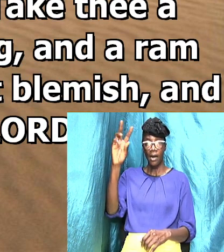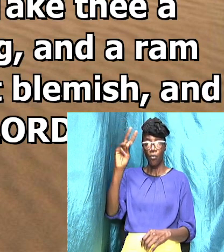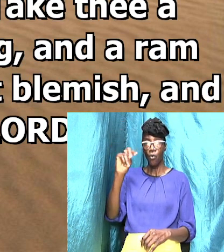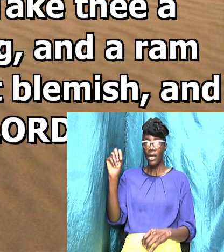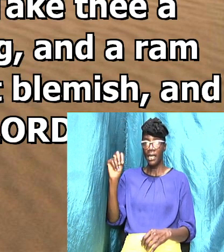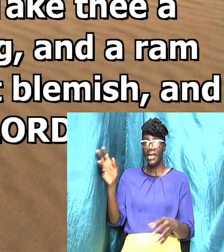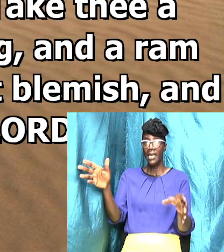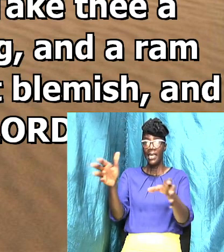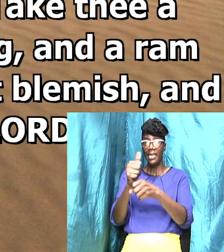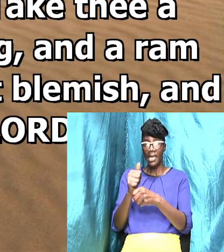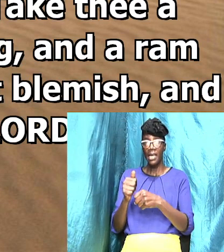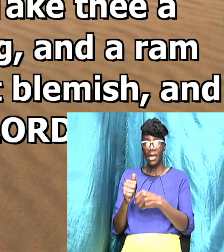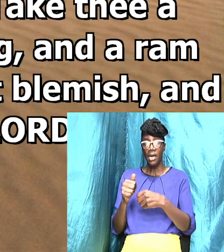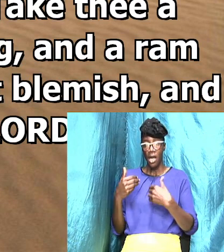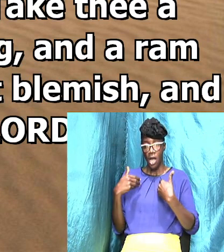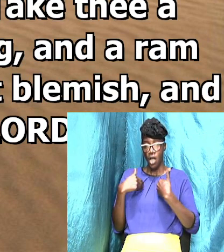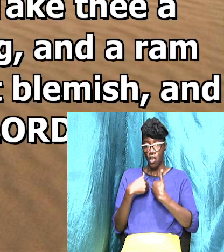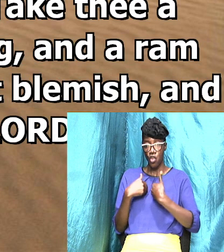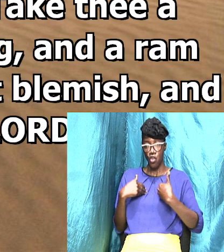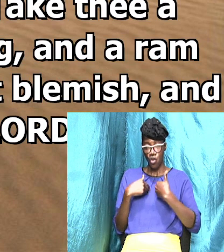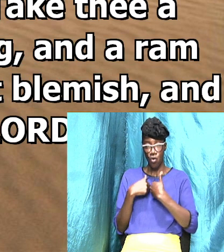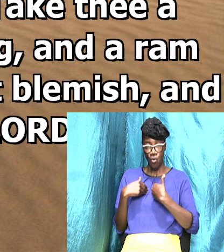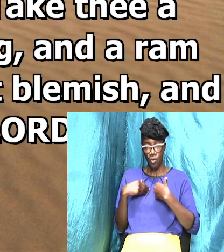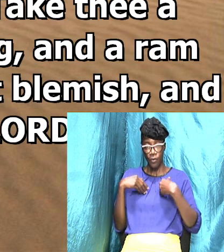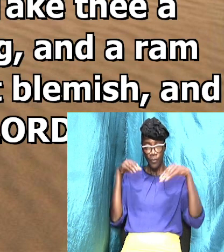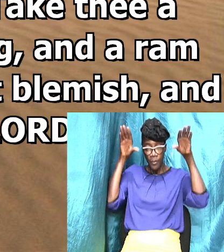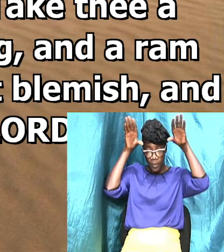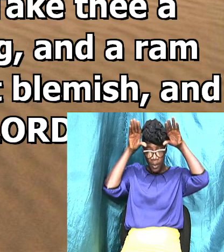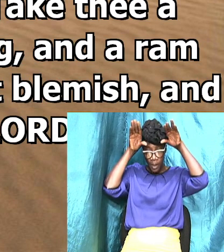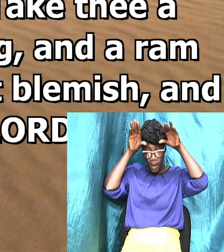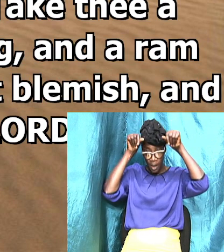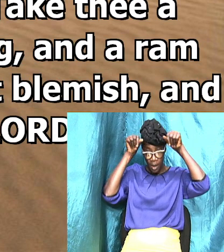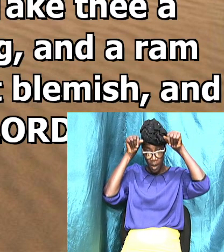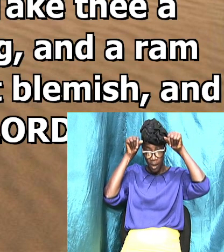a young calf, a sin offering.